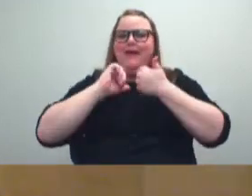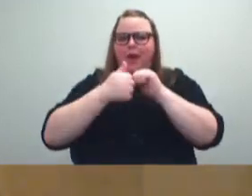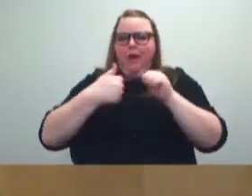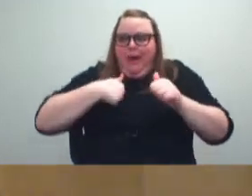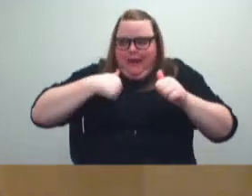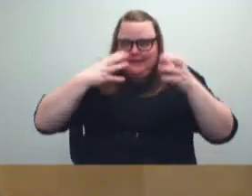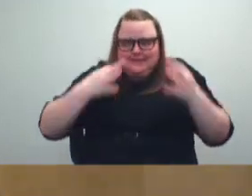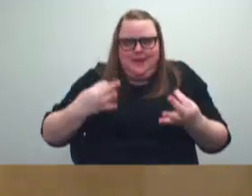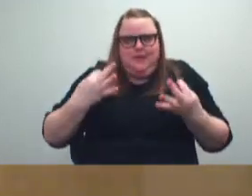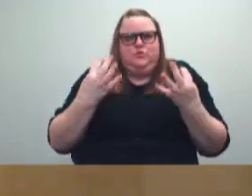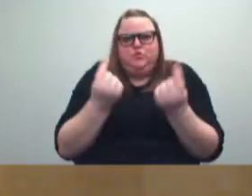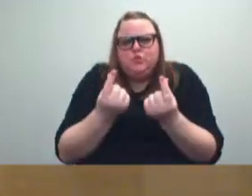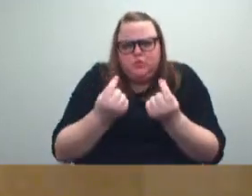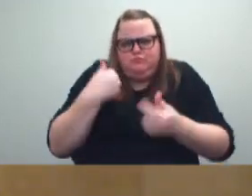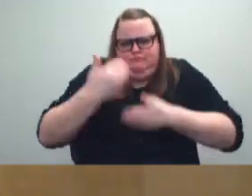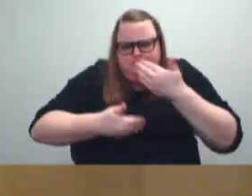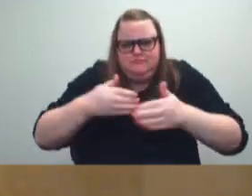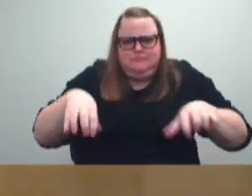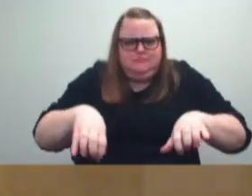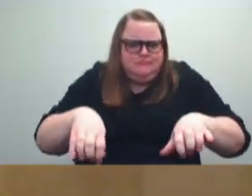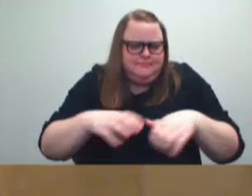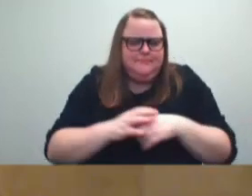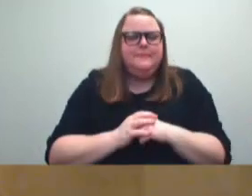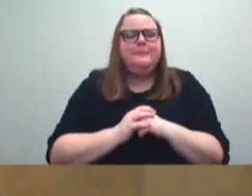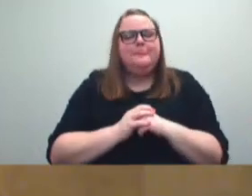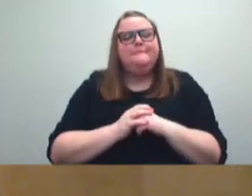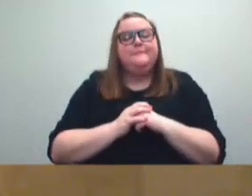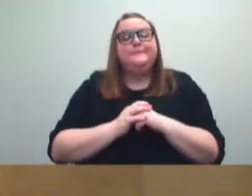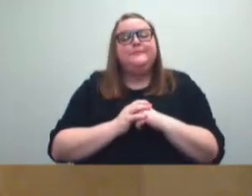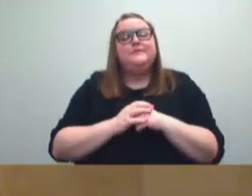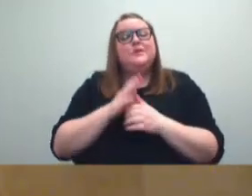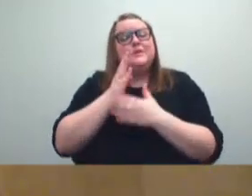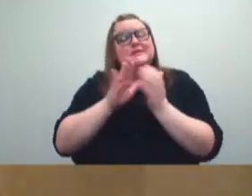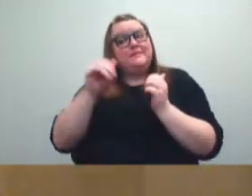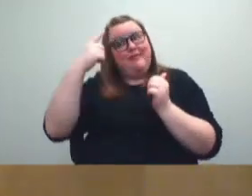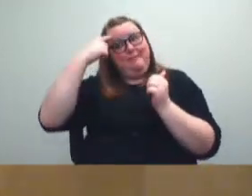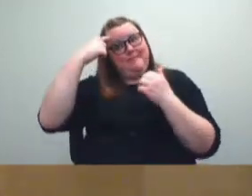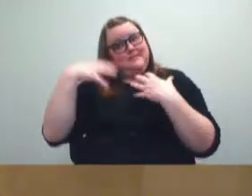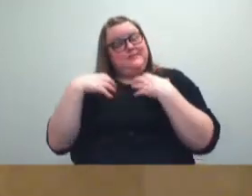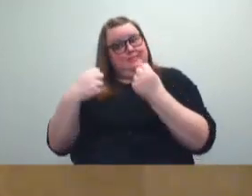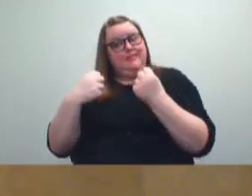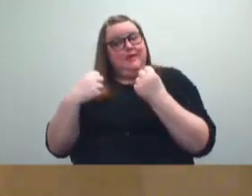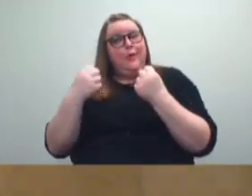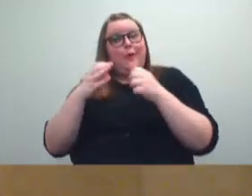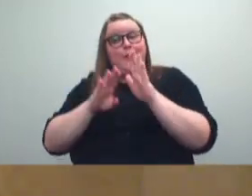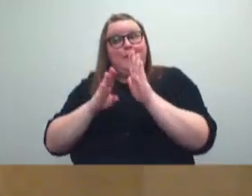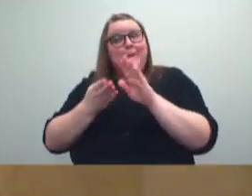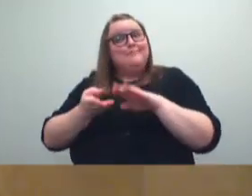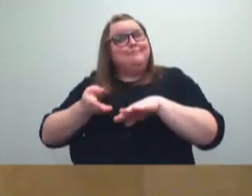but I just want to reiterate that. Some of that mental health will come when you feel like your life is back in your